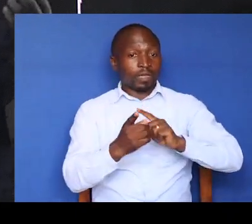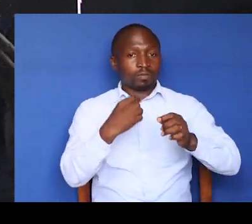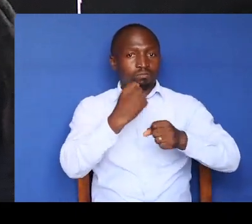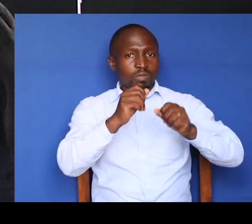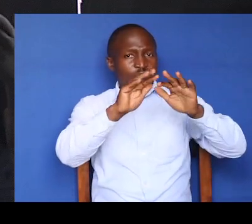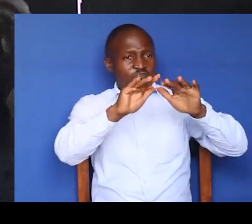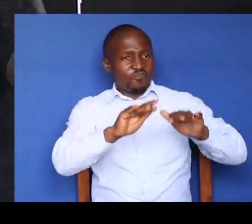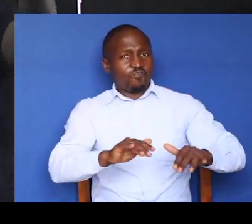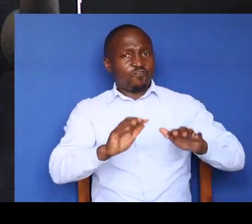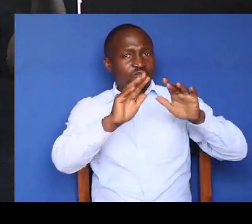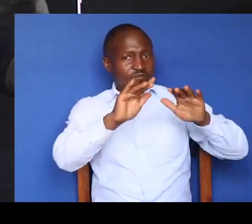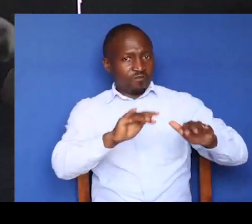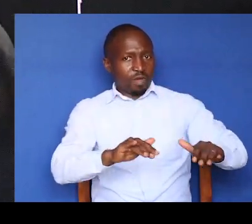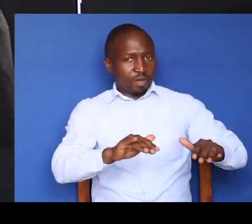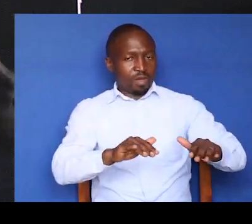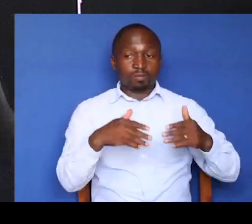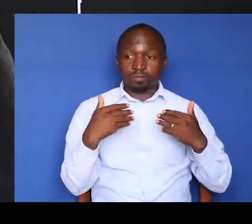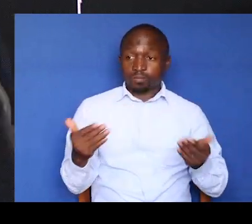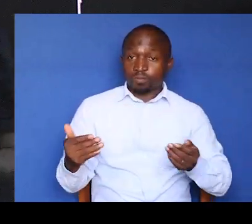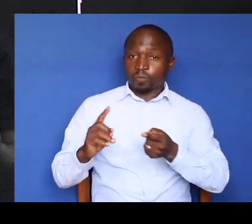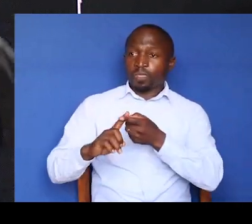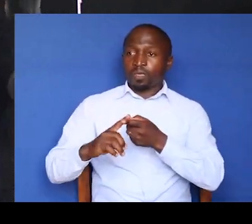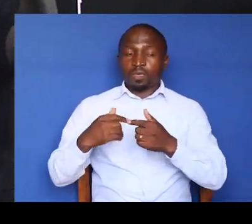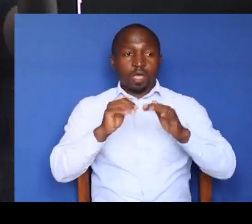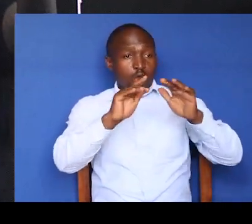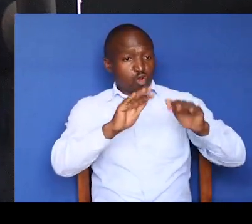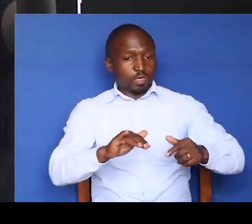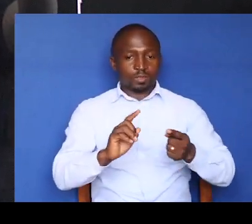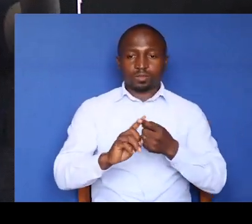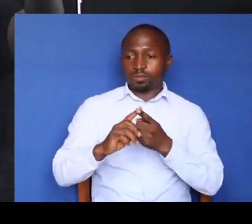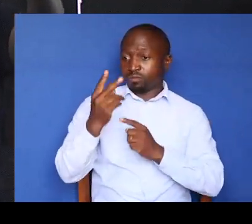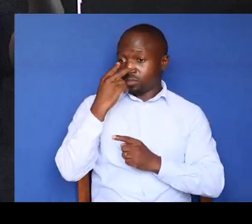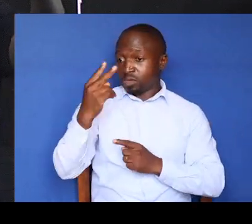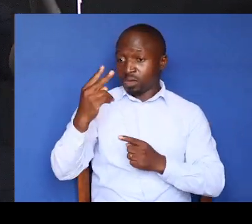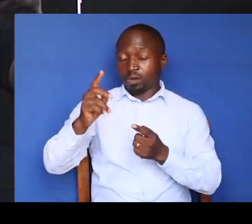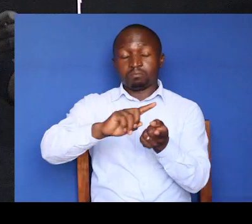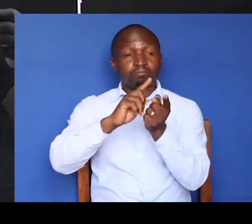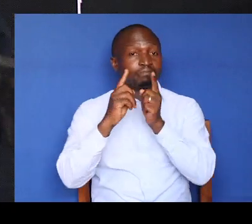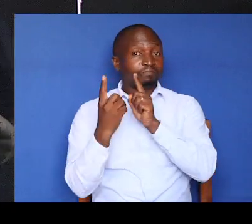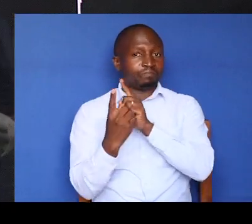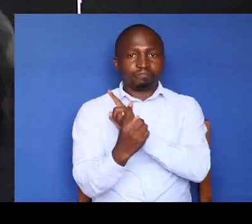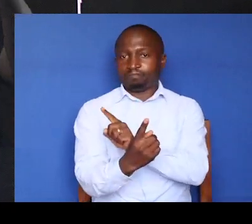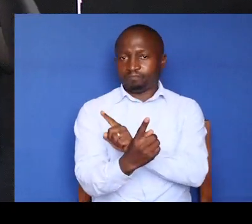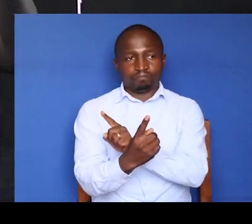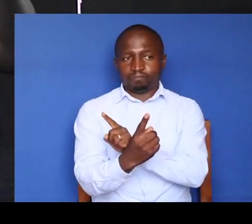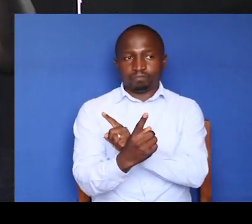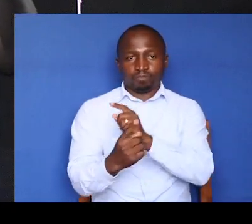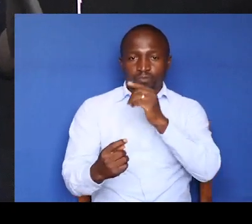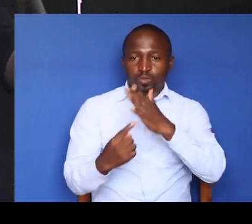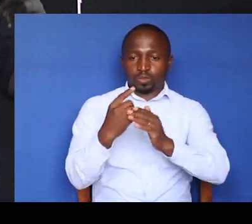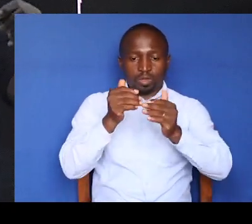erosive activity. Now, because of the renewal of erosive activity, the appearance does not remain the same. As from